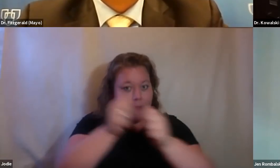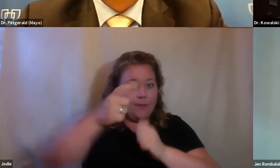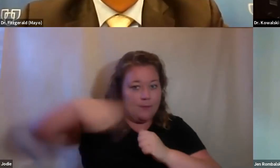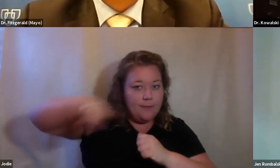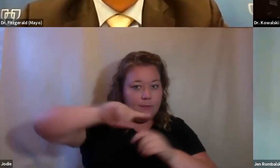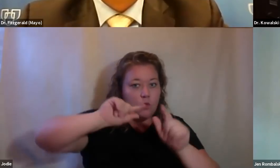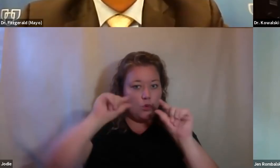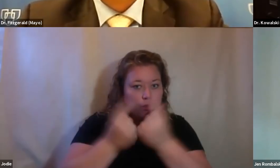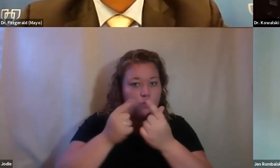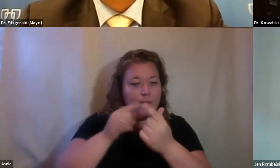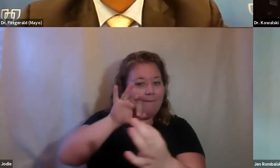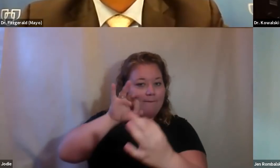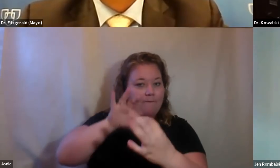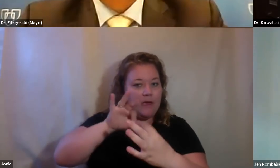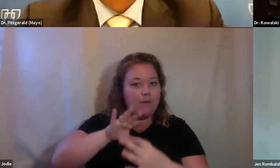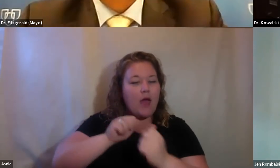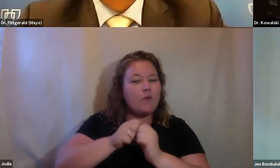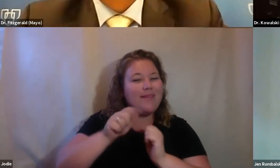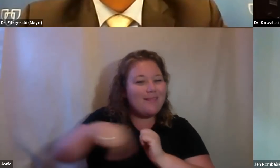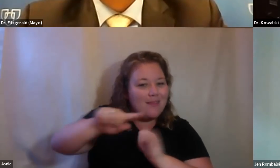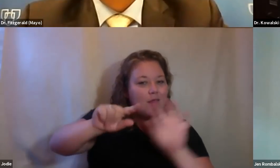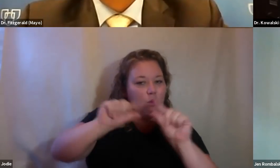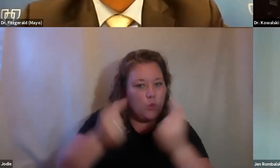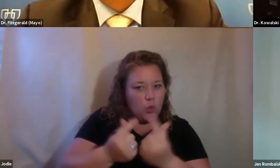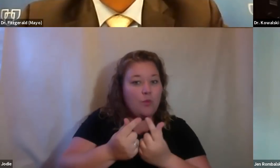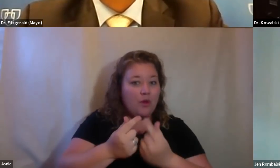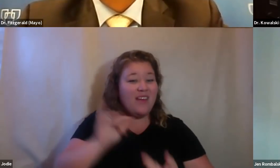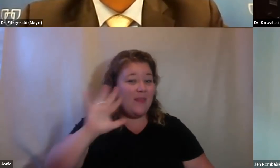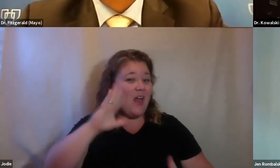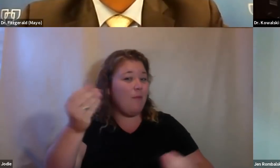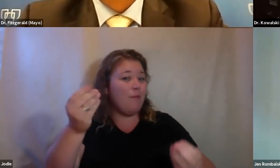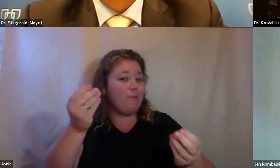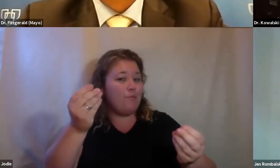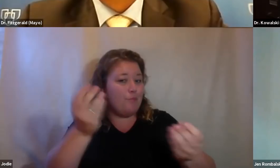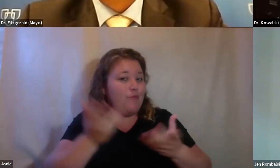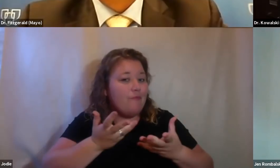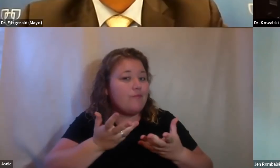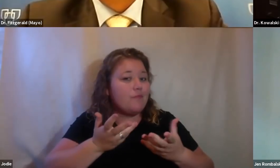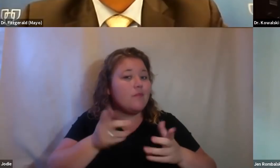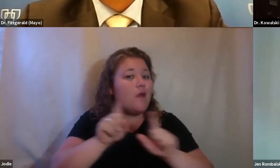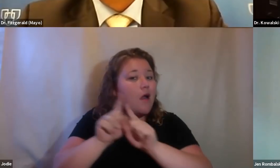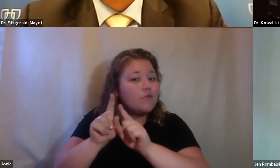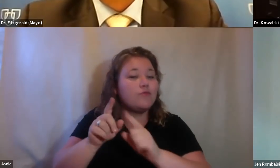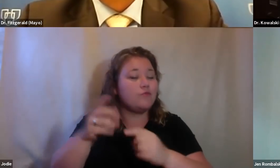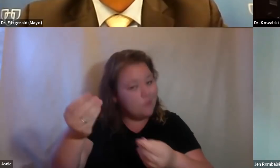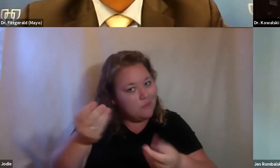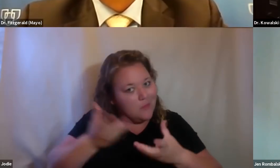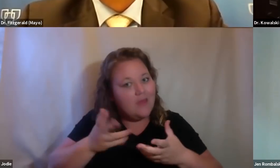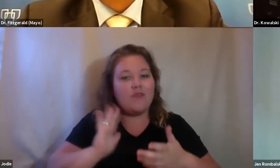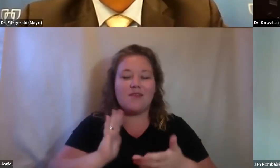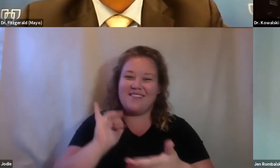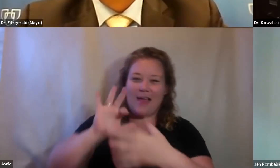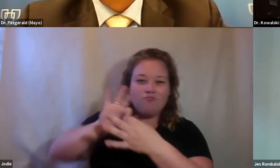get feedback from them to make sure it's understandable. And that provides a linkage with parts of our community in a way that wasn't